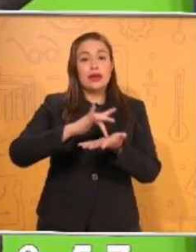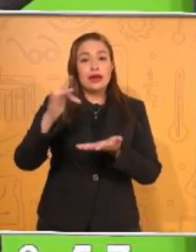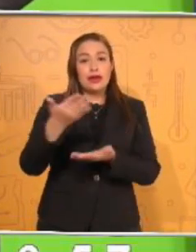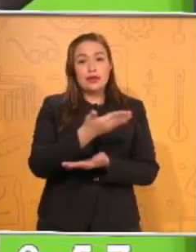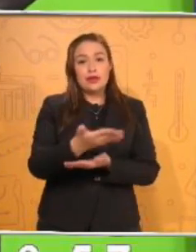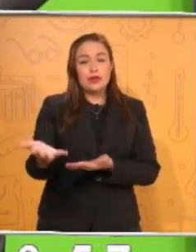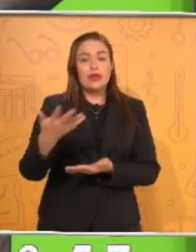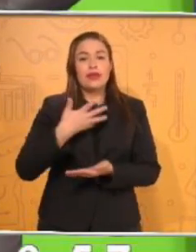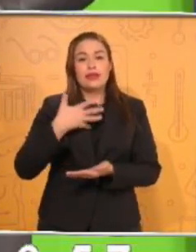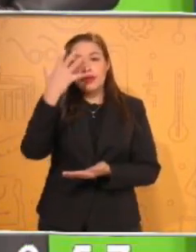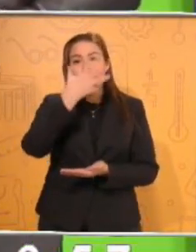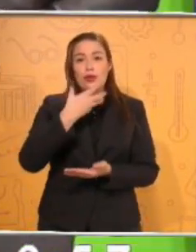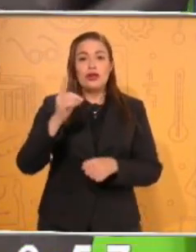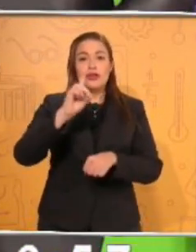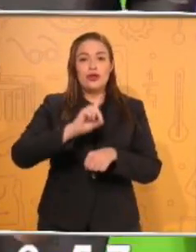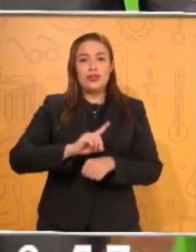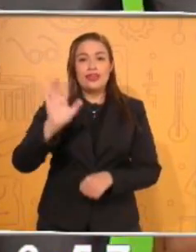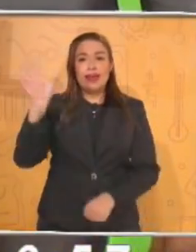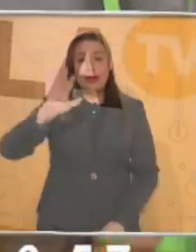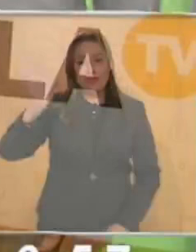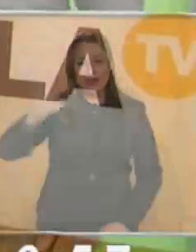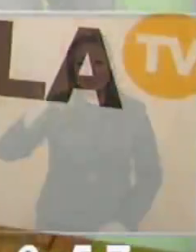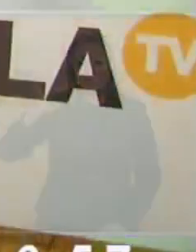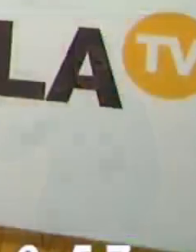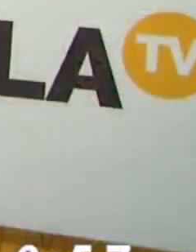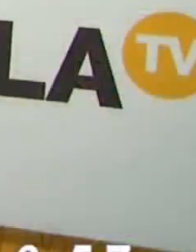nice day. Goodbye.